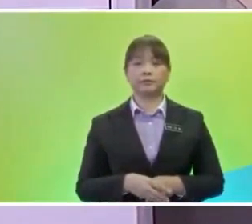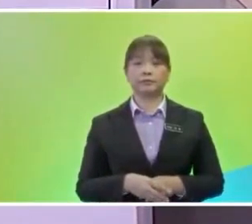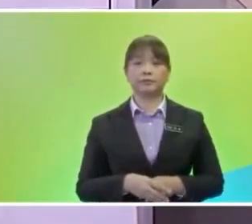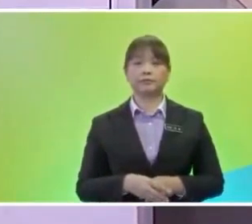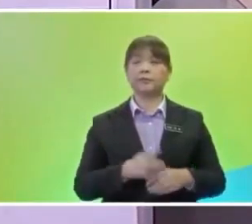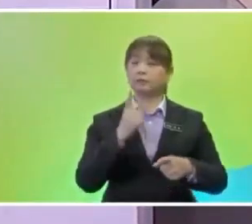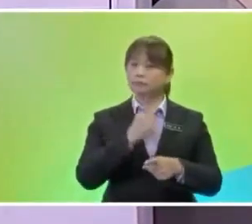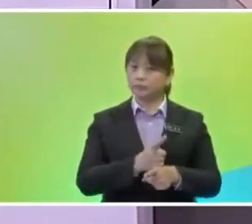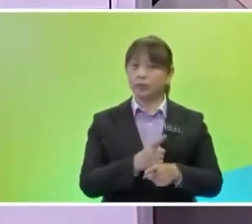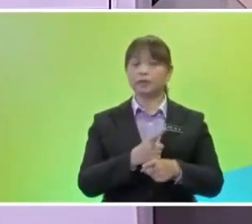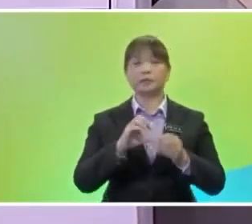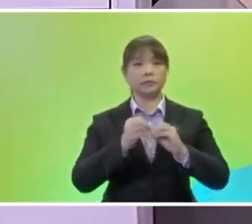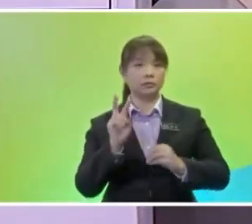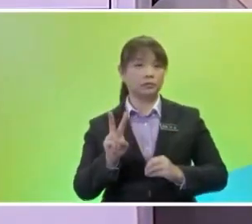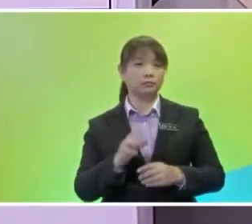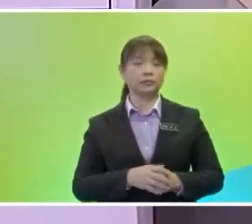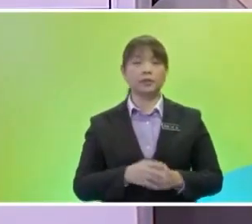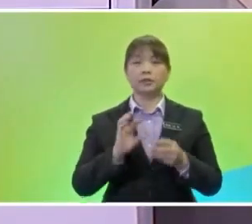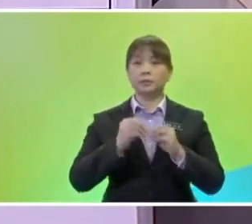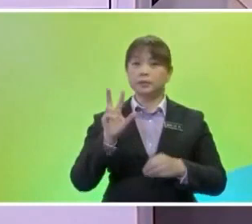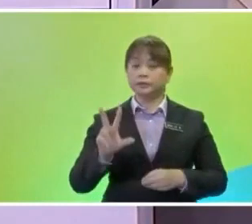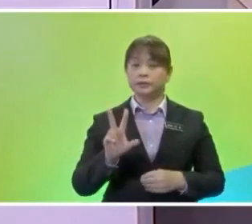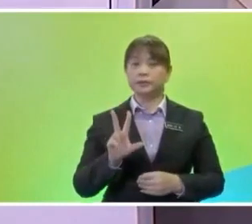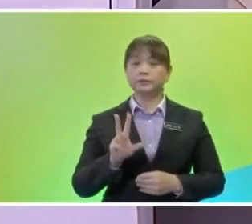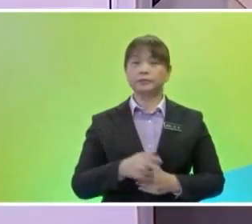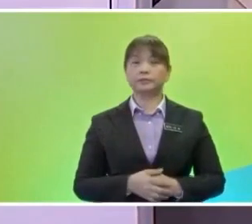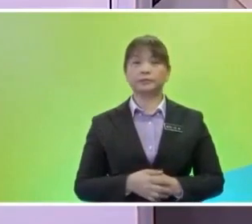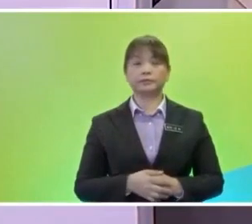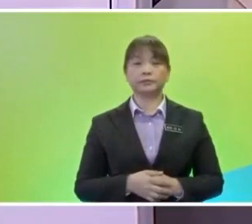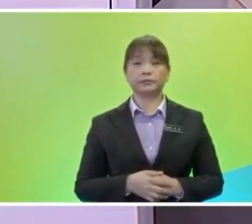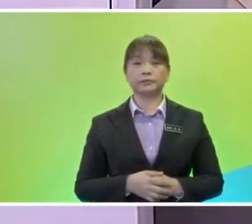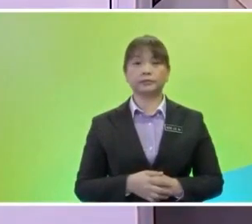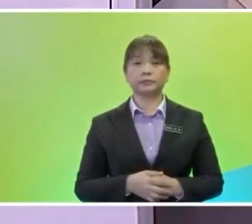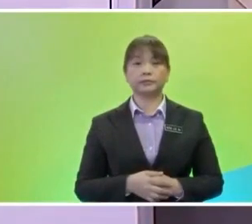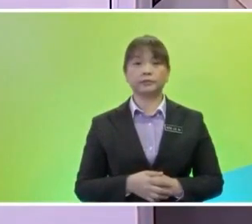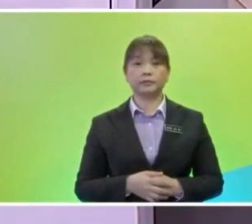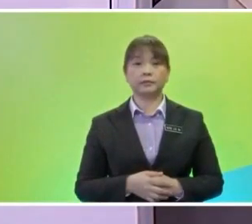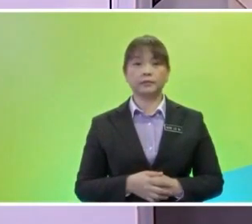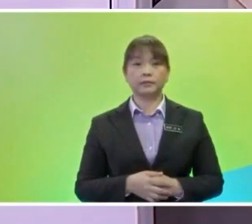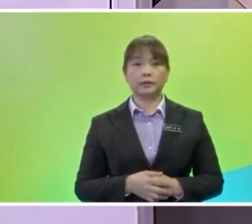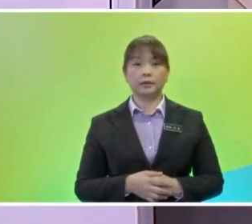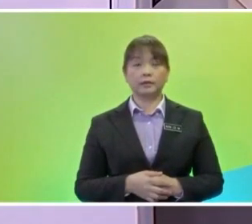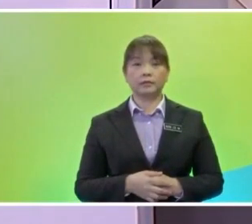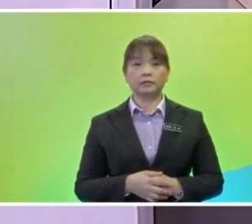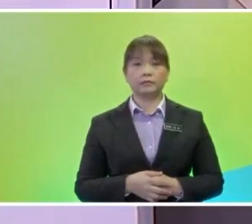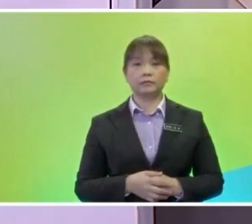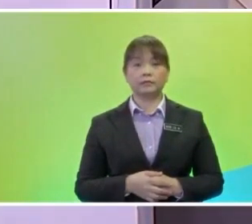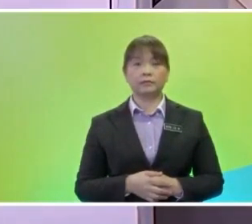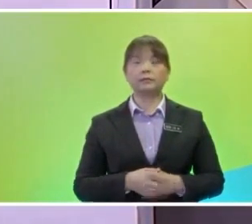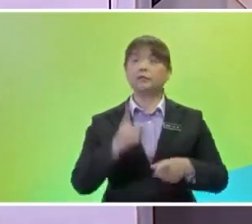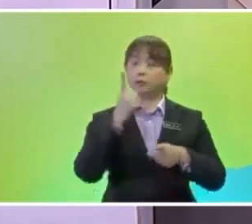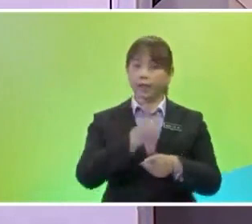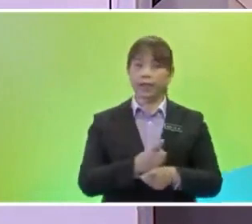Okay, correct. Uh-huh. Okay, number three? Number three, I went to Lake Tekapo, which was the most colorful lake during spring.